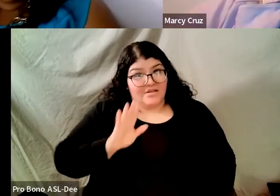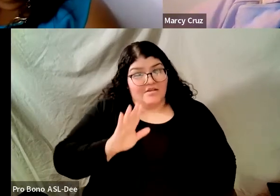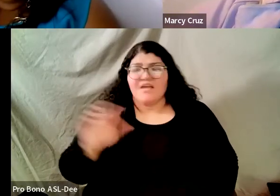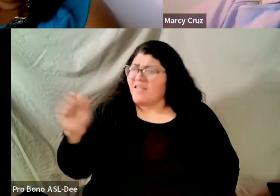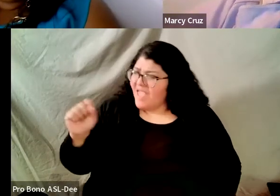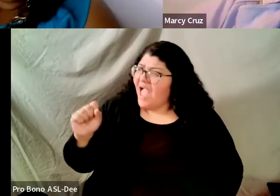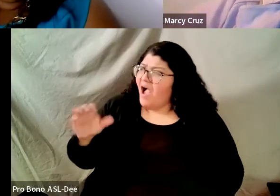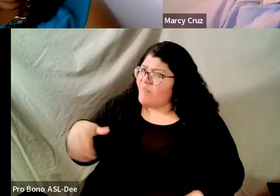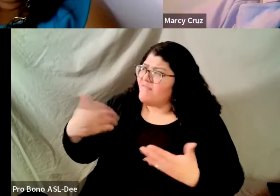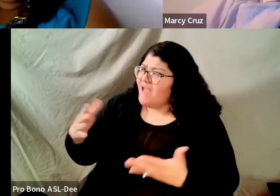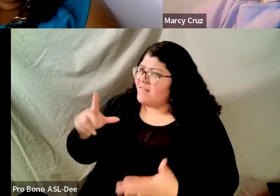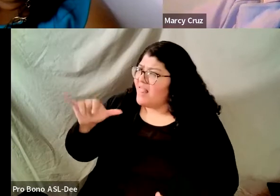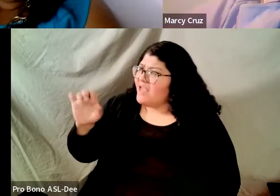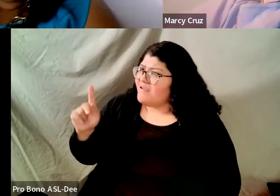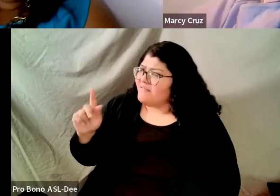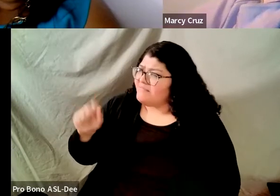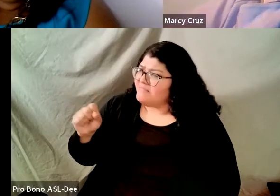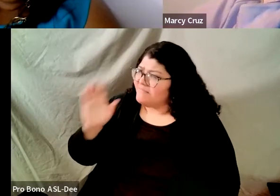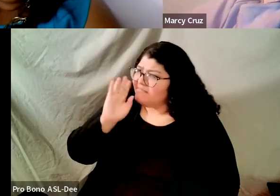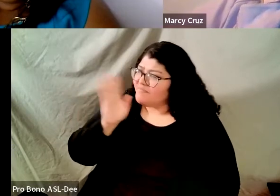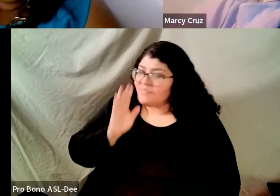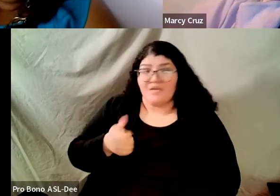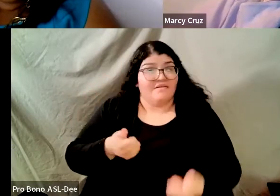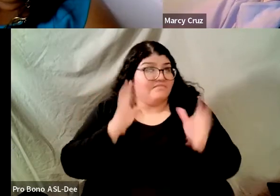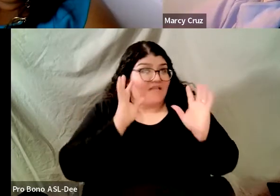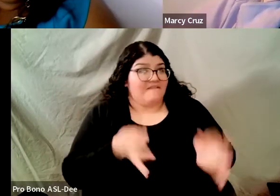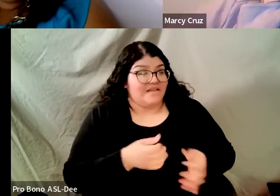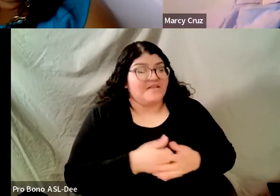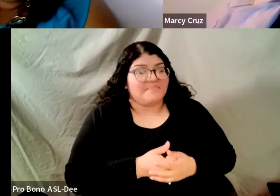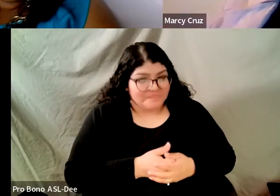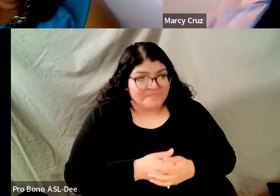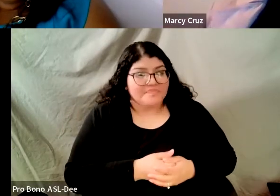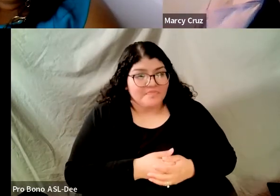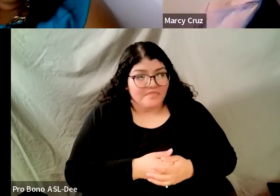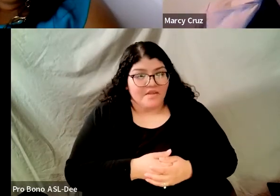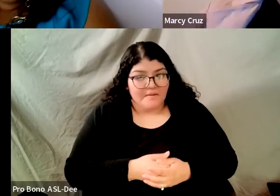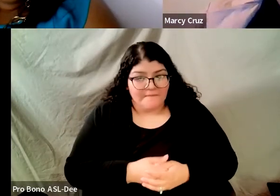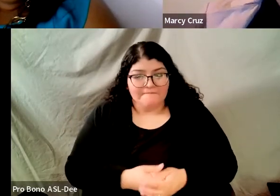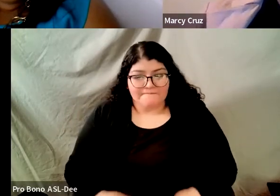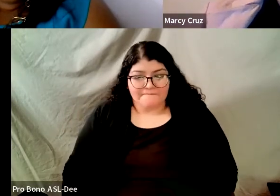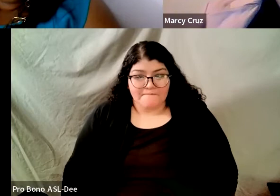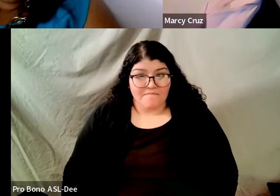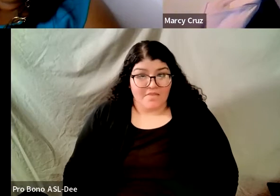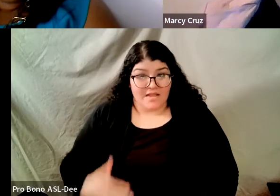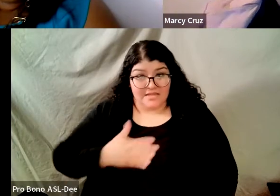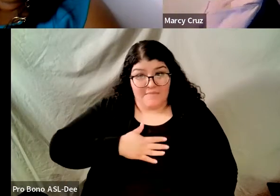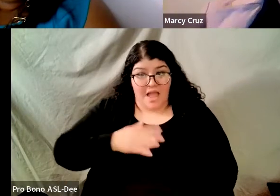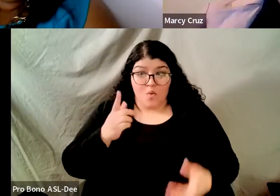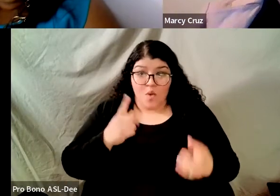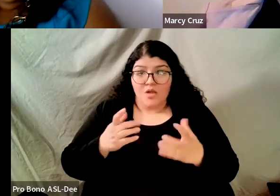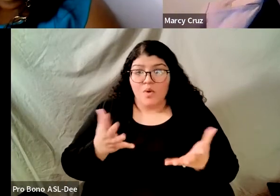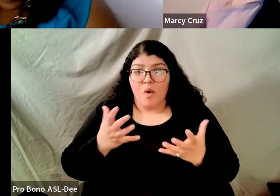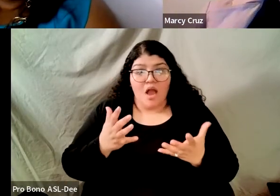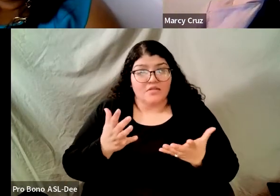link. Okay. Yeah, definitely. So that's all the questions that I have. So we want to throw